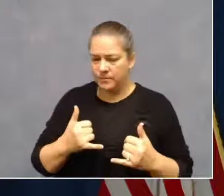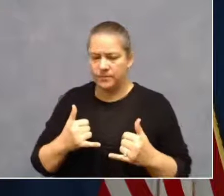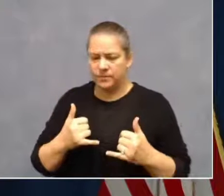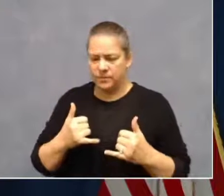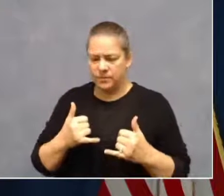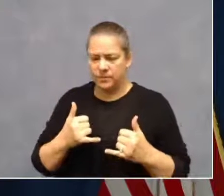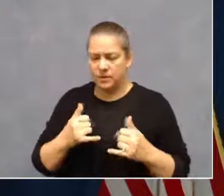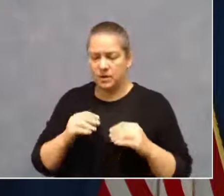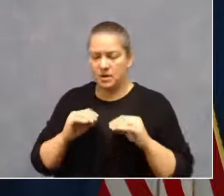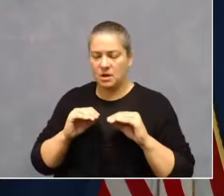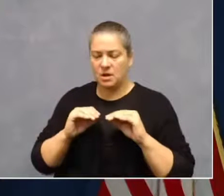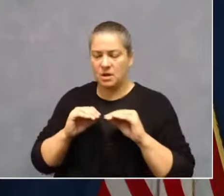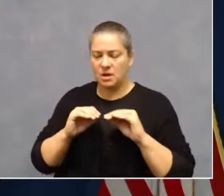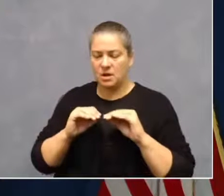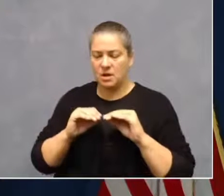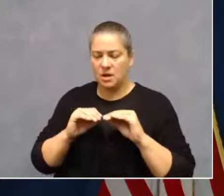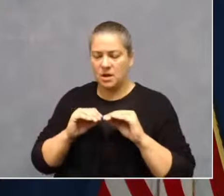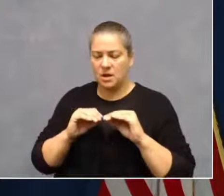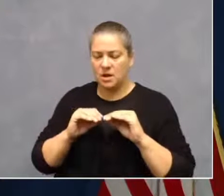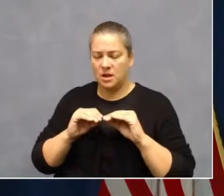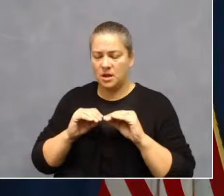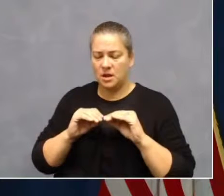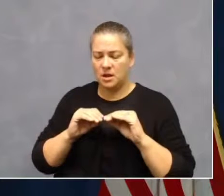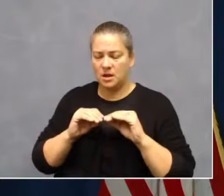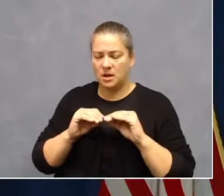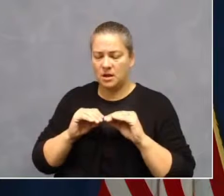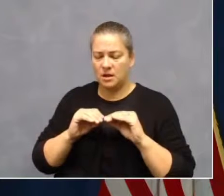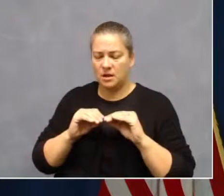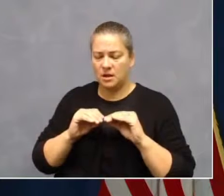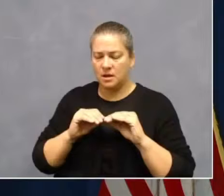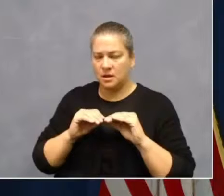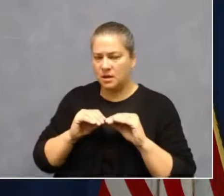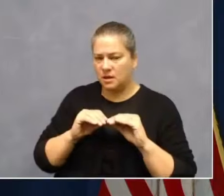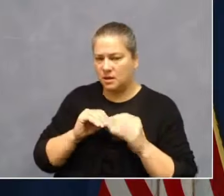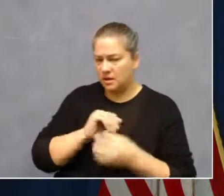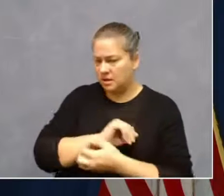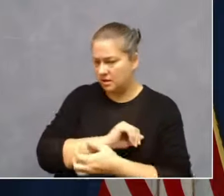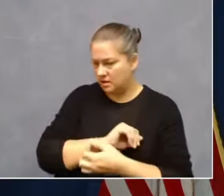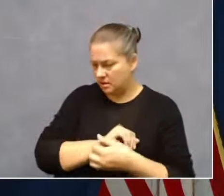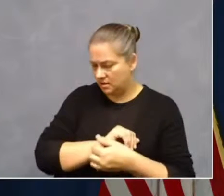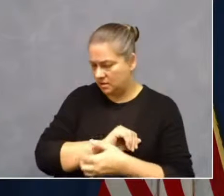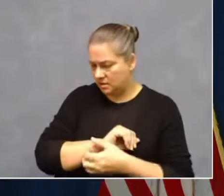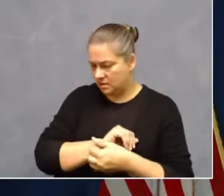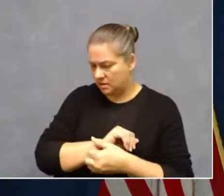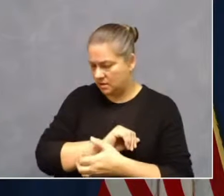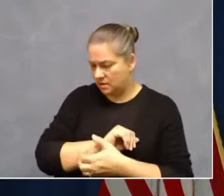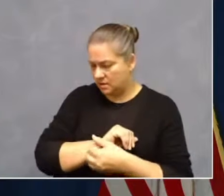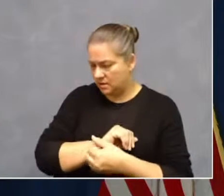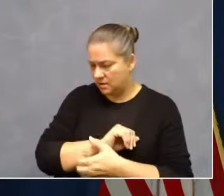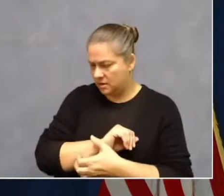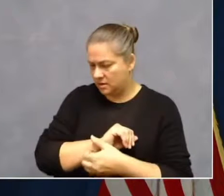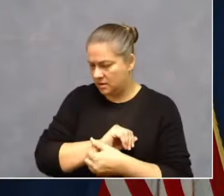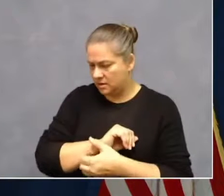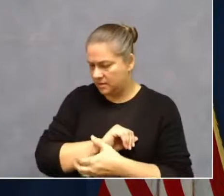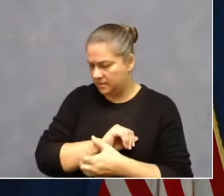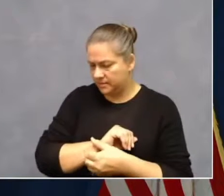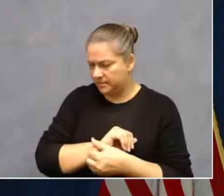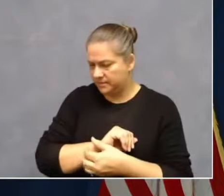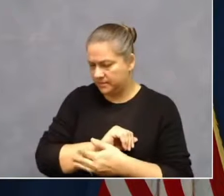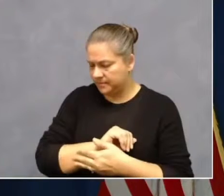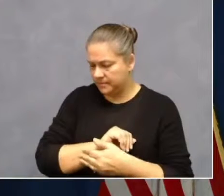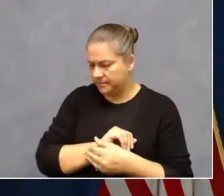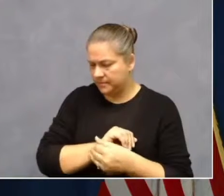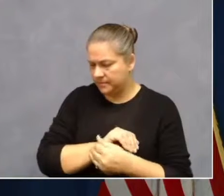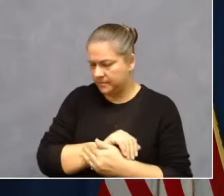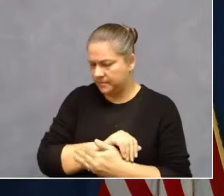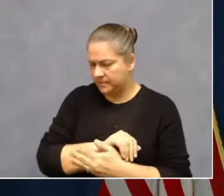seeing you're taking kind of a more county by county approach, with counties being in red, that's certainly giving more power to the counties. Why are we doing that, and